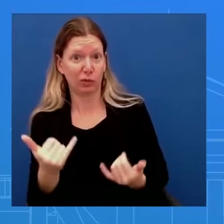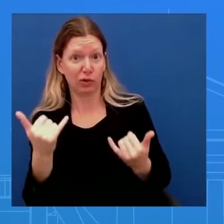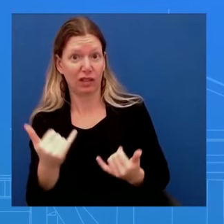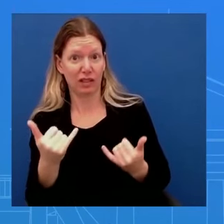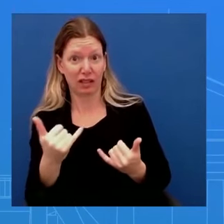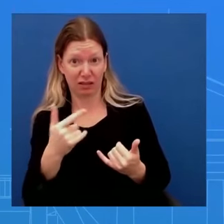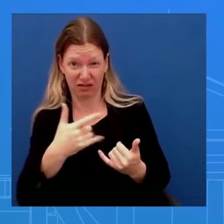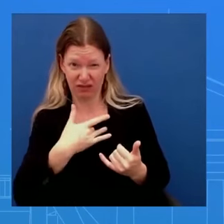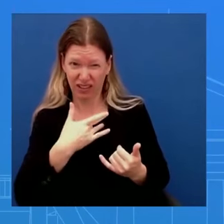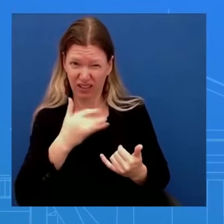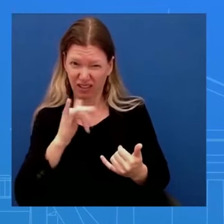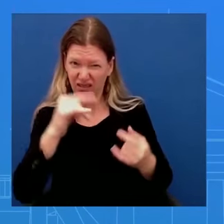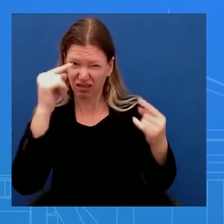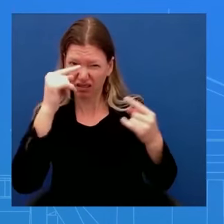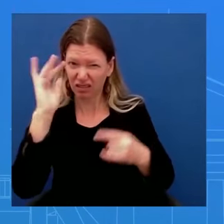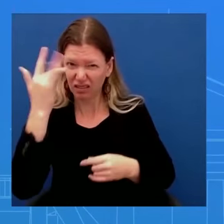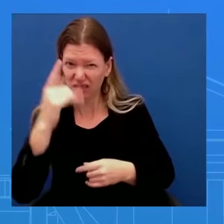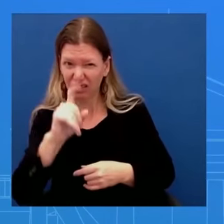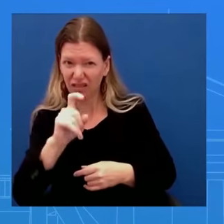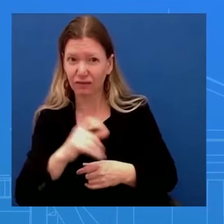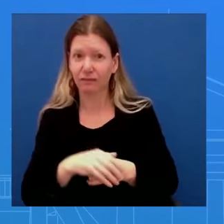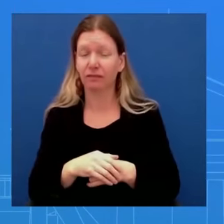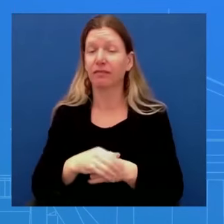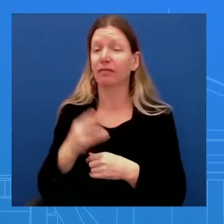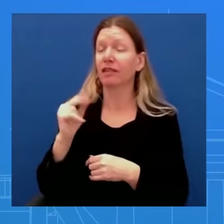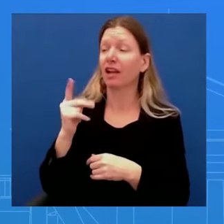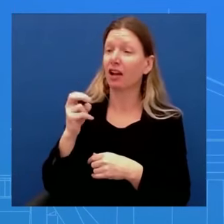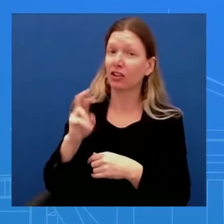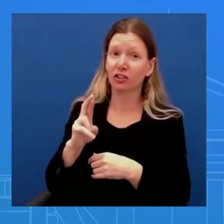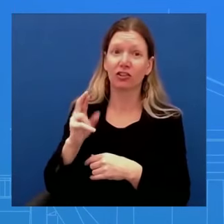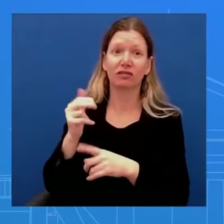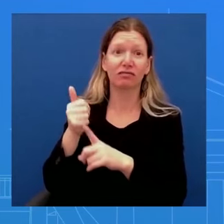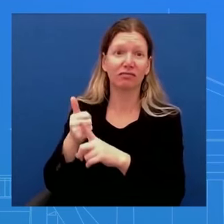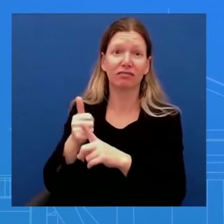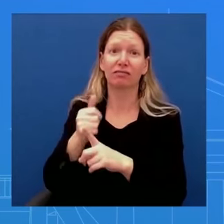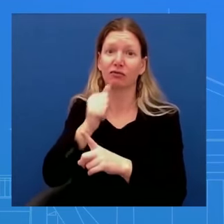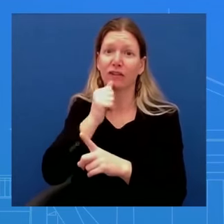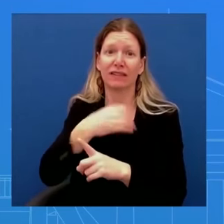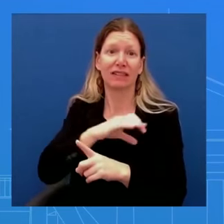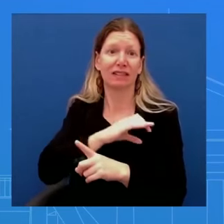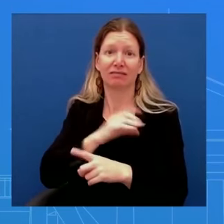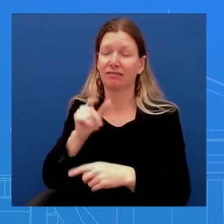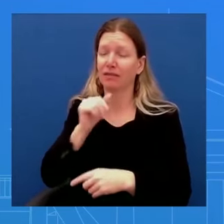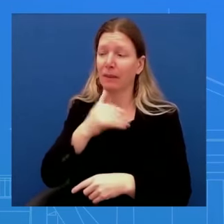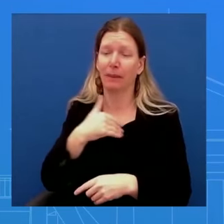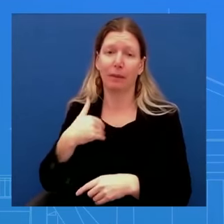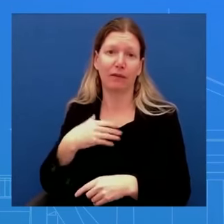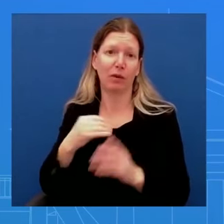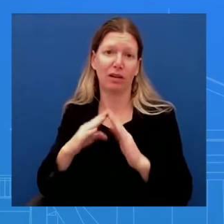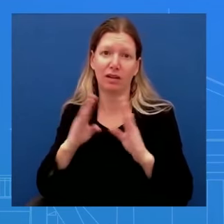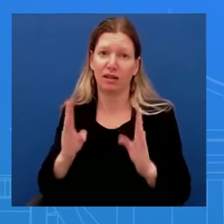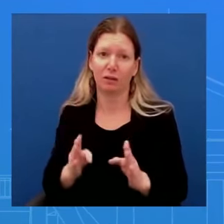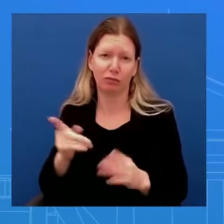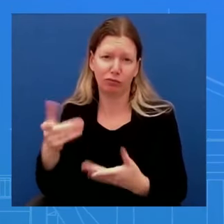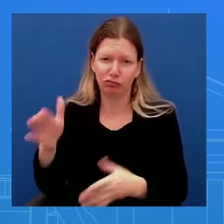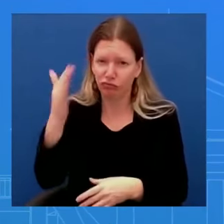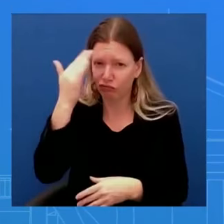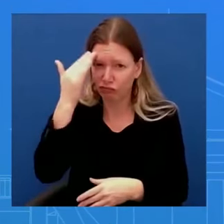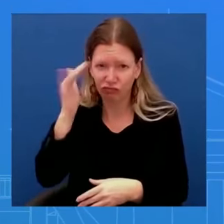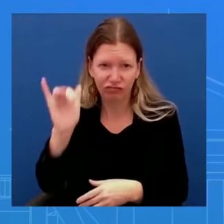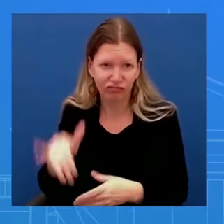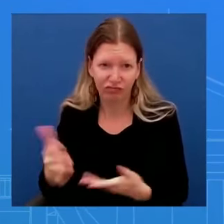Hunter Biden is a private citizen. He is not a member of the White House, as you know, and I just don't have anything else to share. But the last time he was on the Hill, he